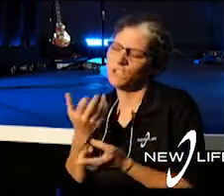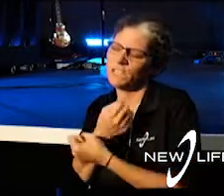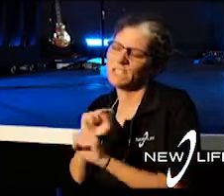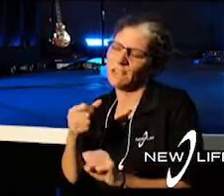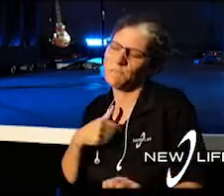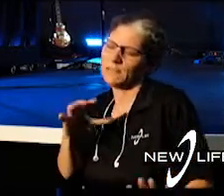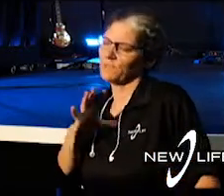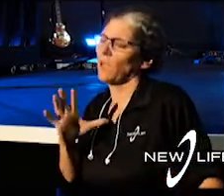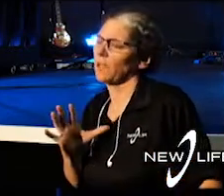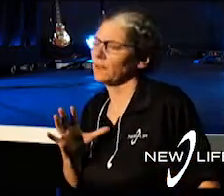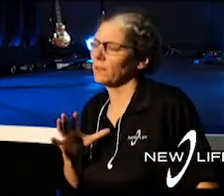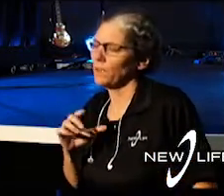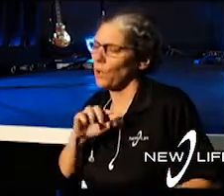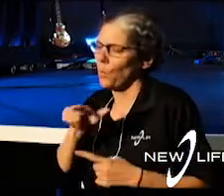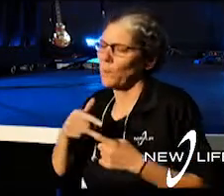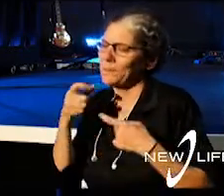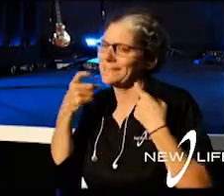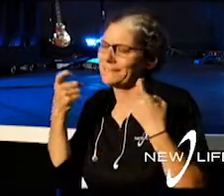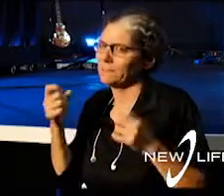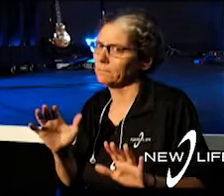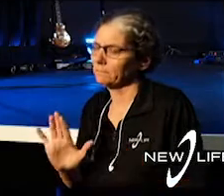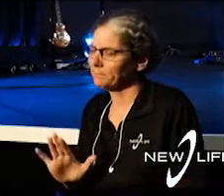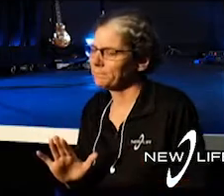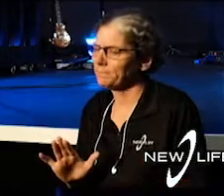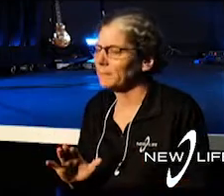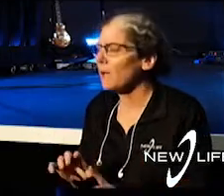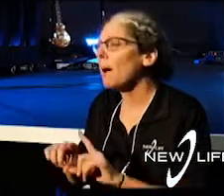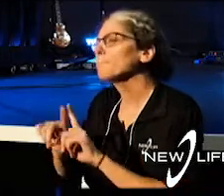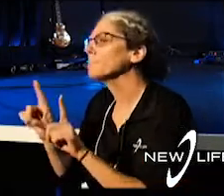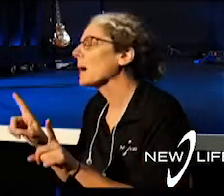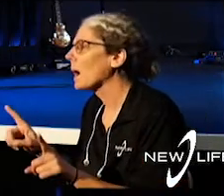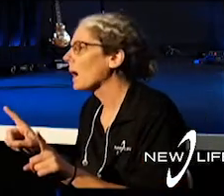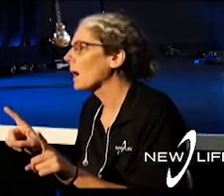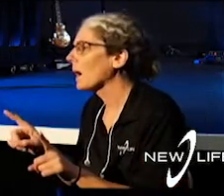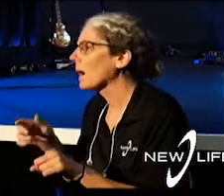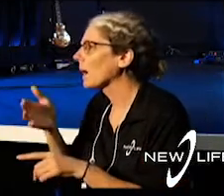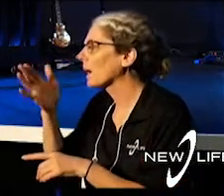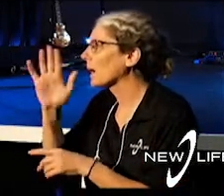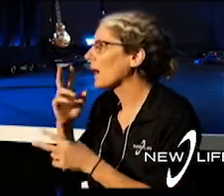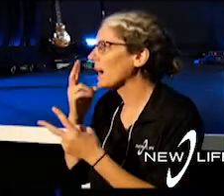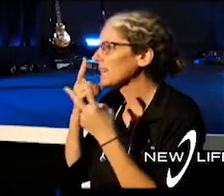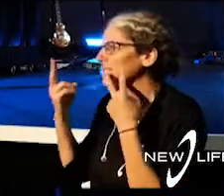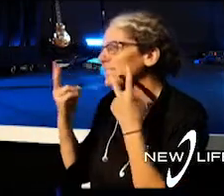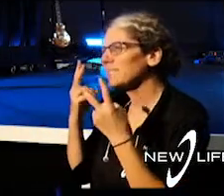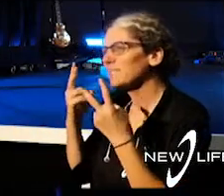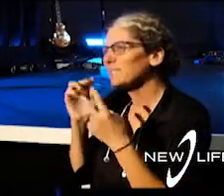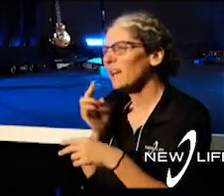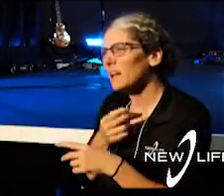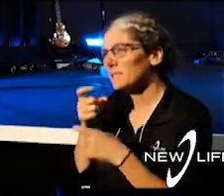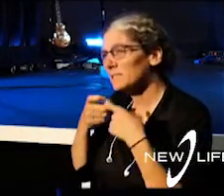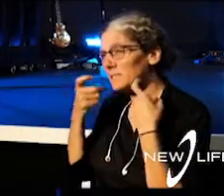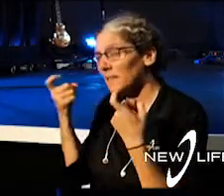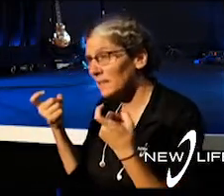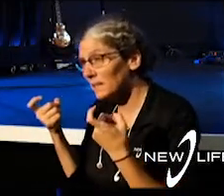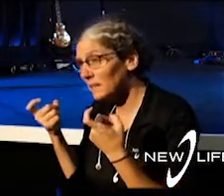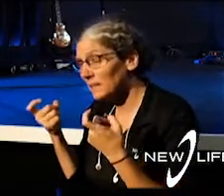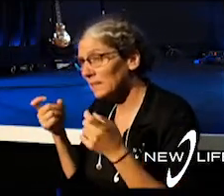on his shoulders, we can be like, it's not a problem. No, it is. When we fall short of the glory of God, and we all